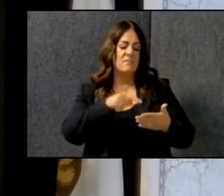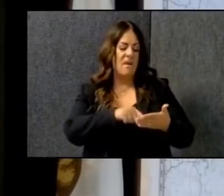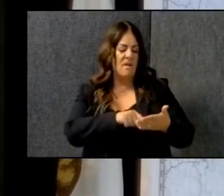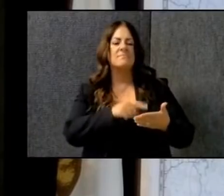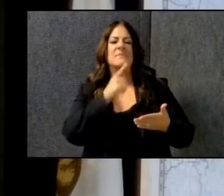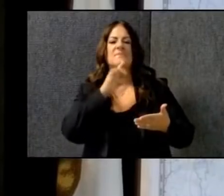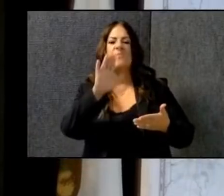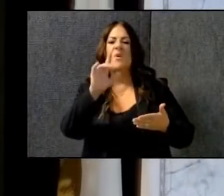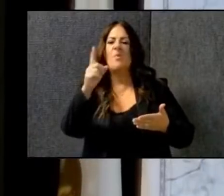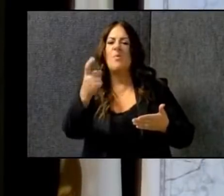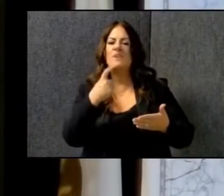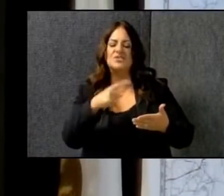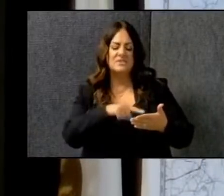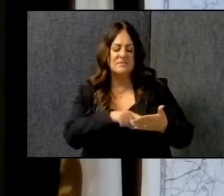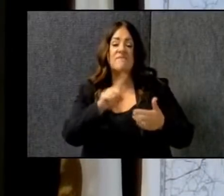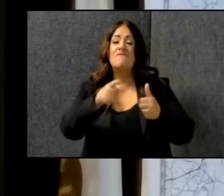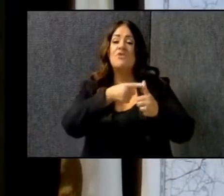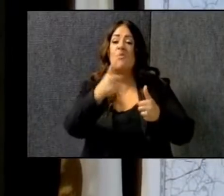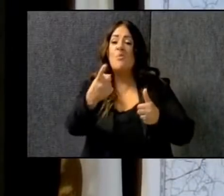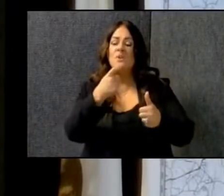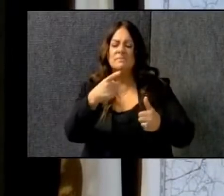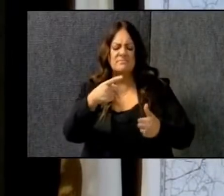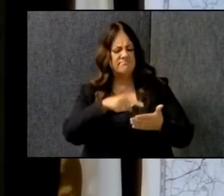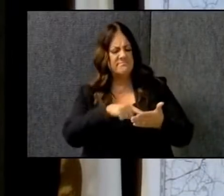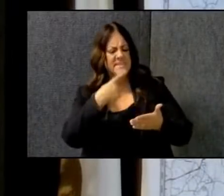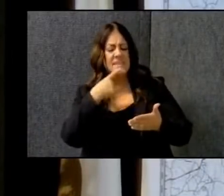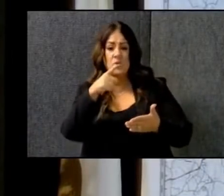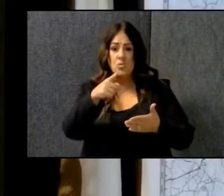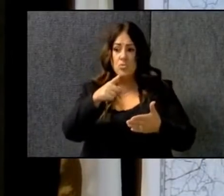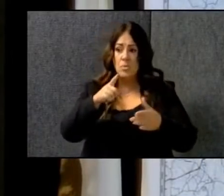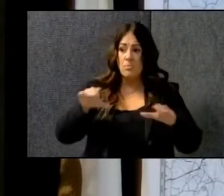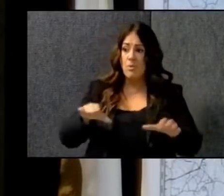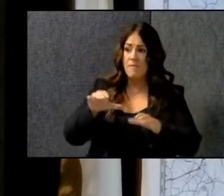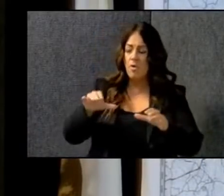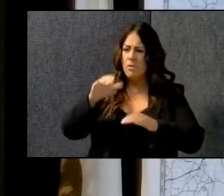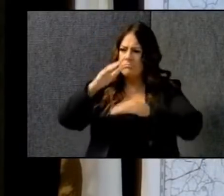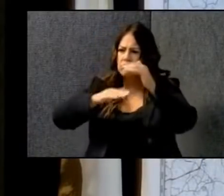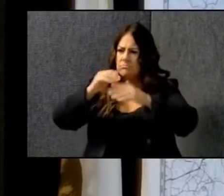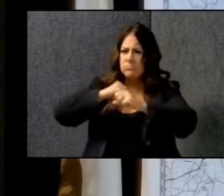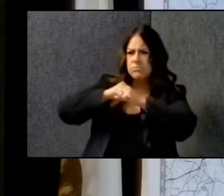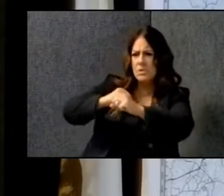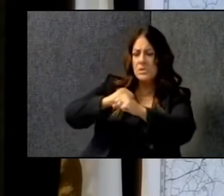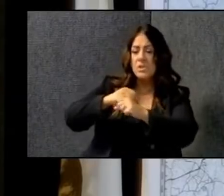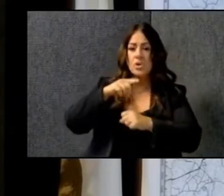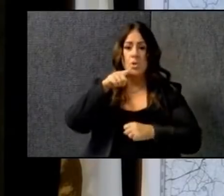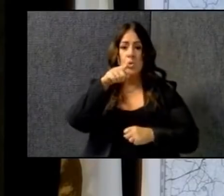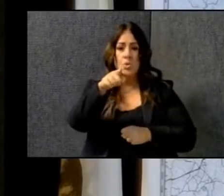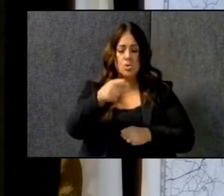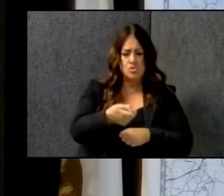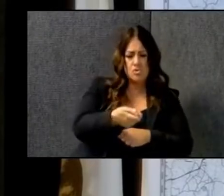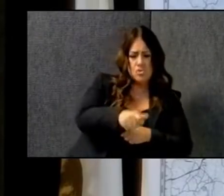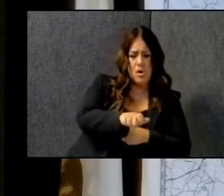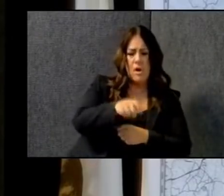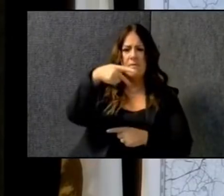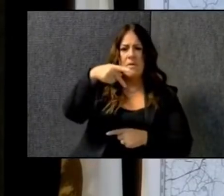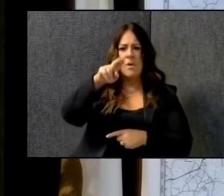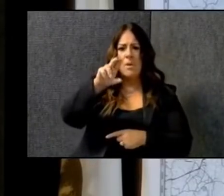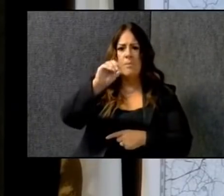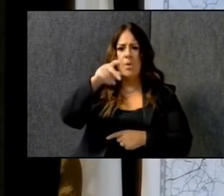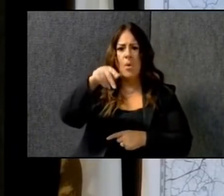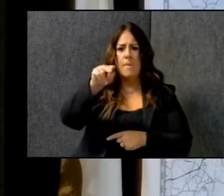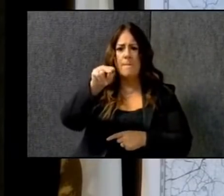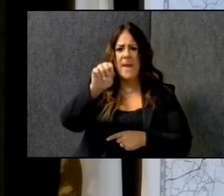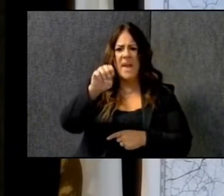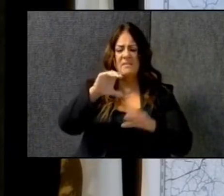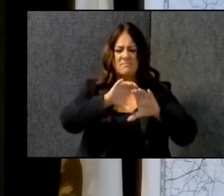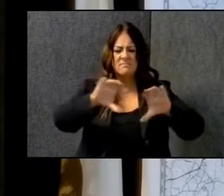this afternoon. So I'll start with the first one. When you perform structure protection, do you turn off propane tanks? And that's kind of a